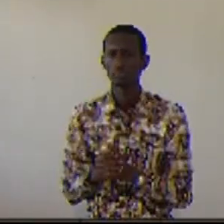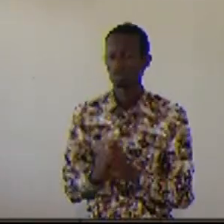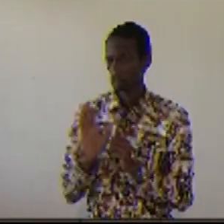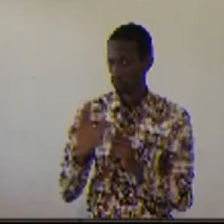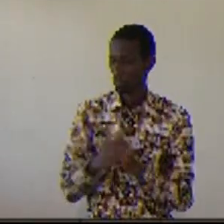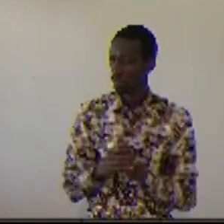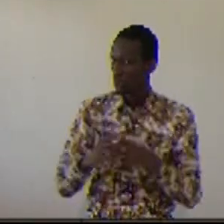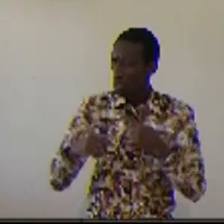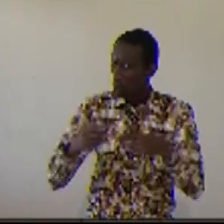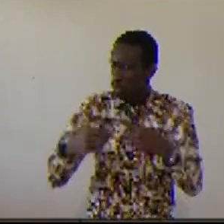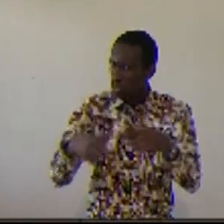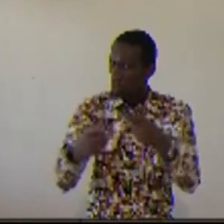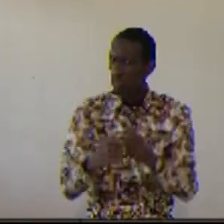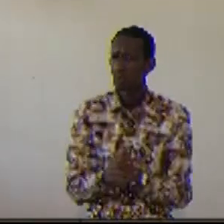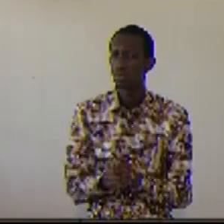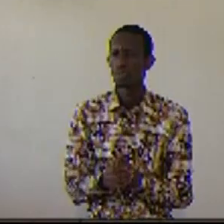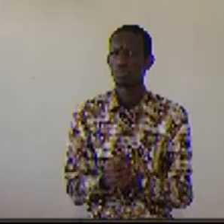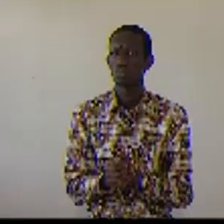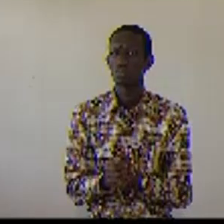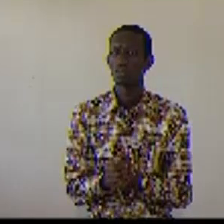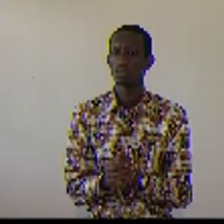is slowed when they burn in air.